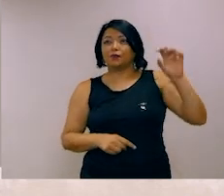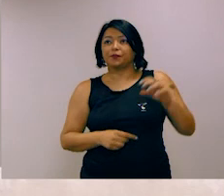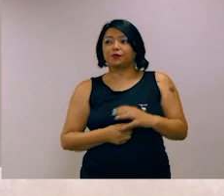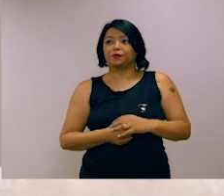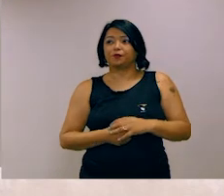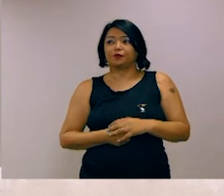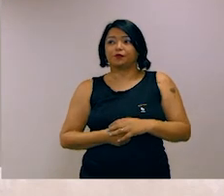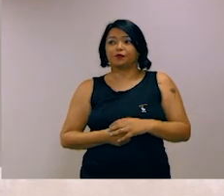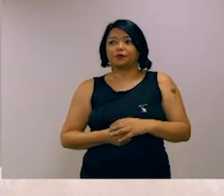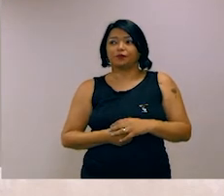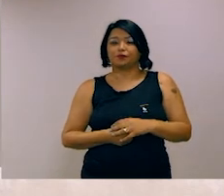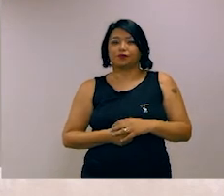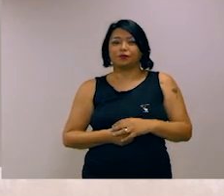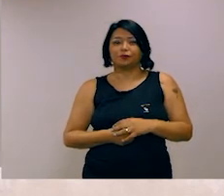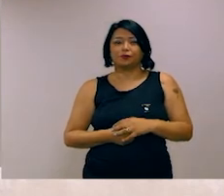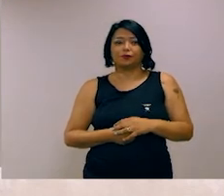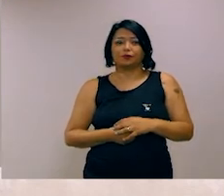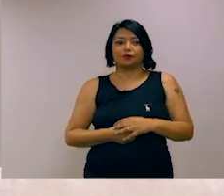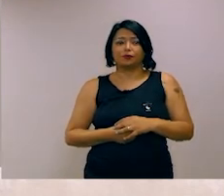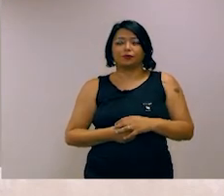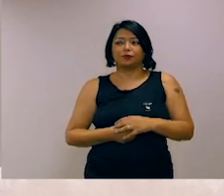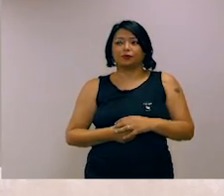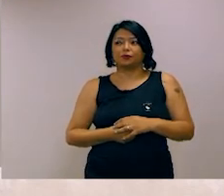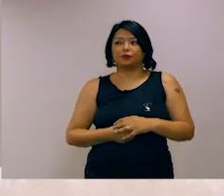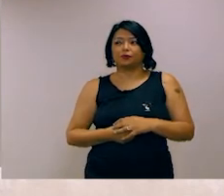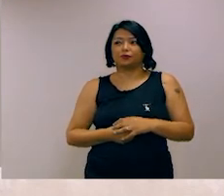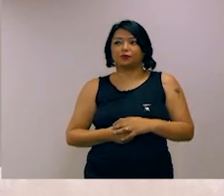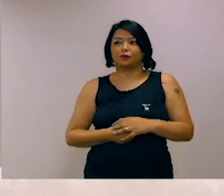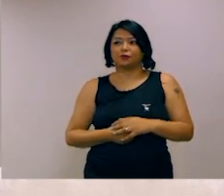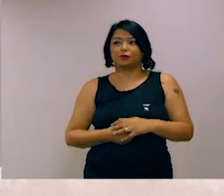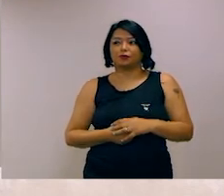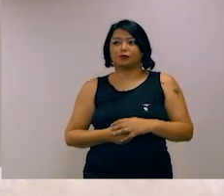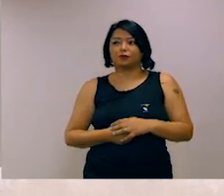This region was prioritized